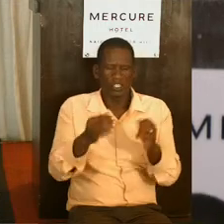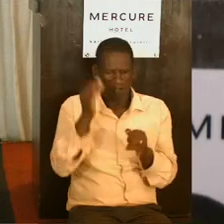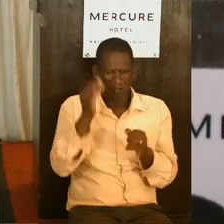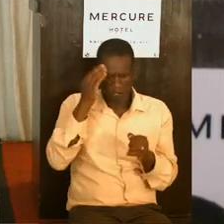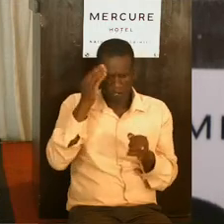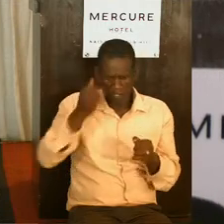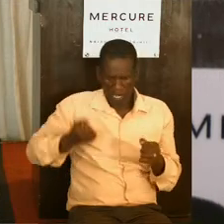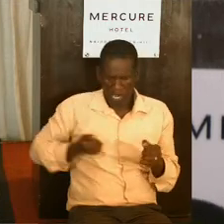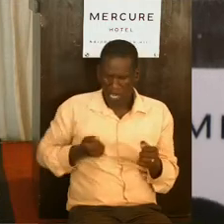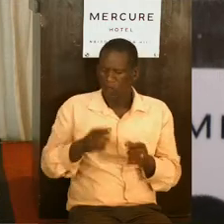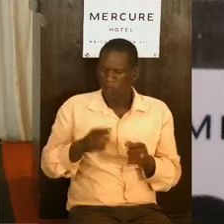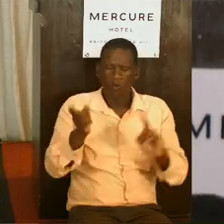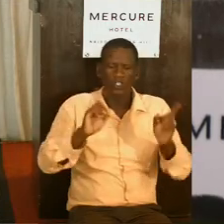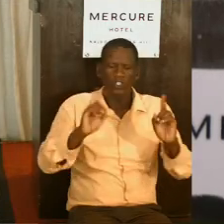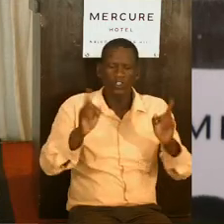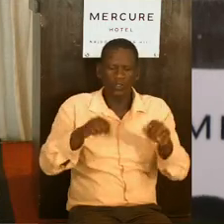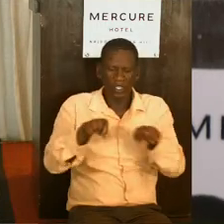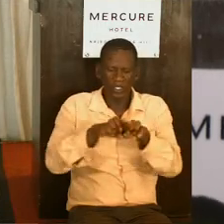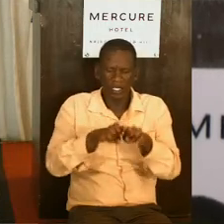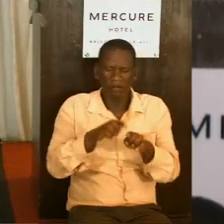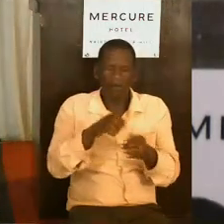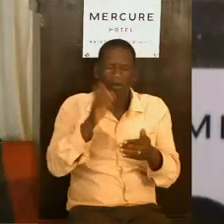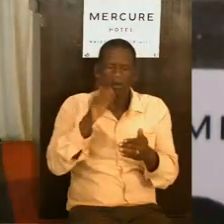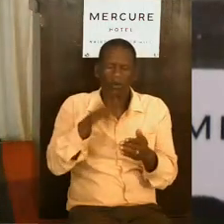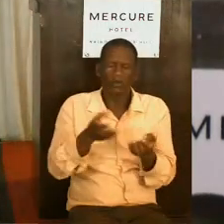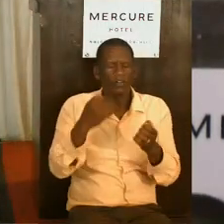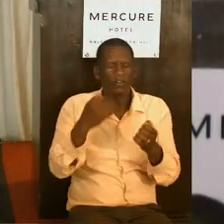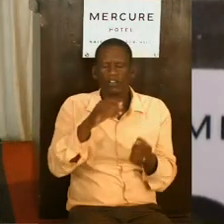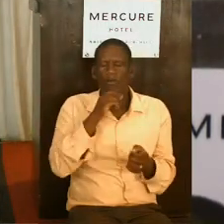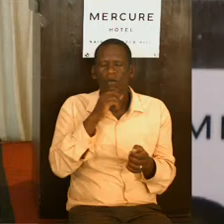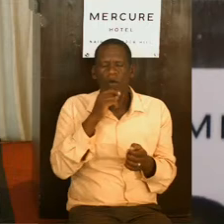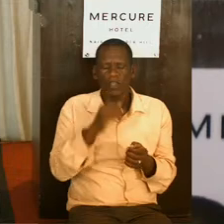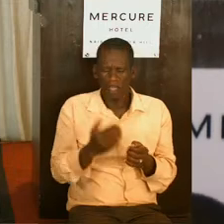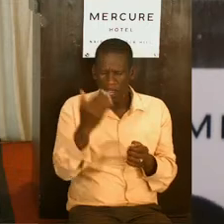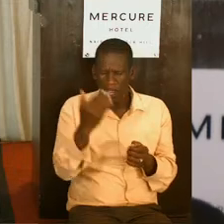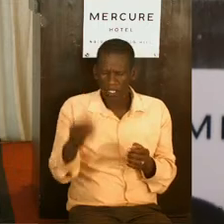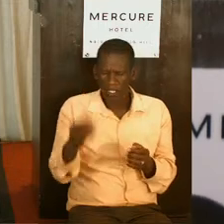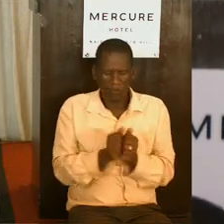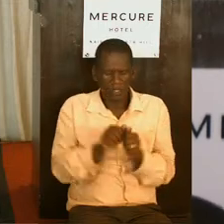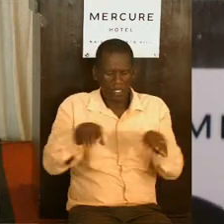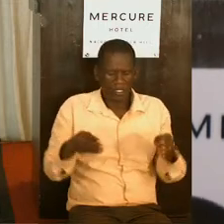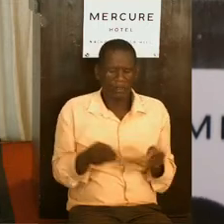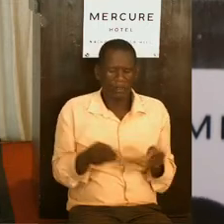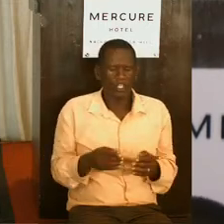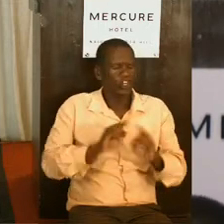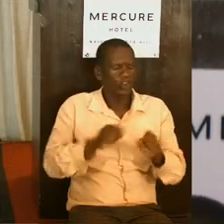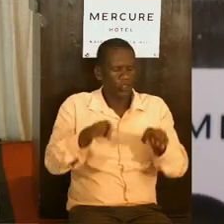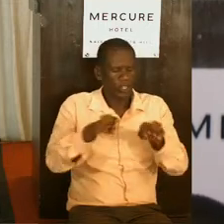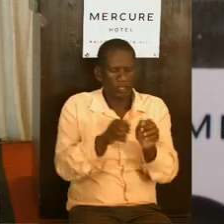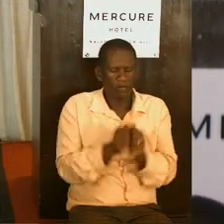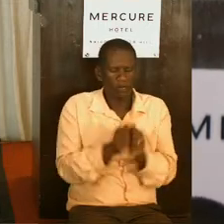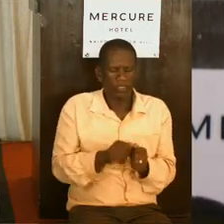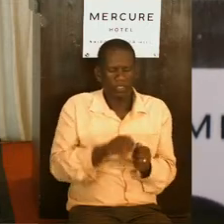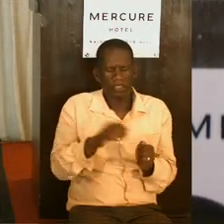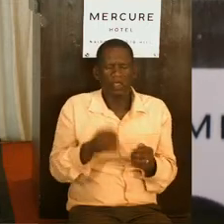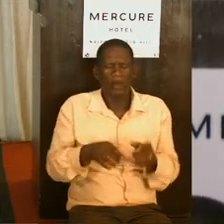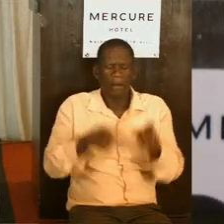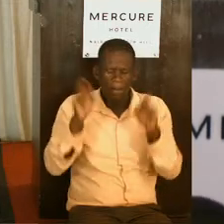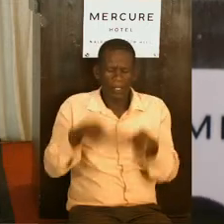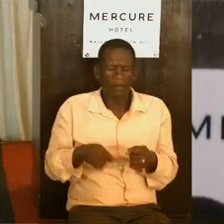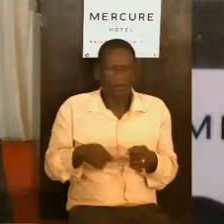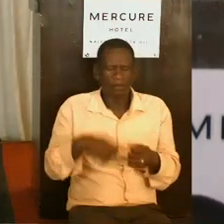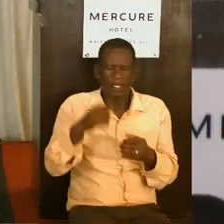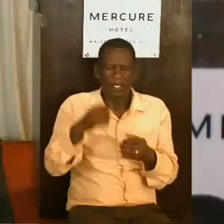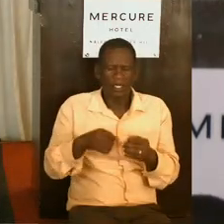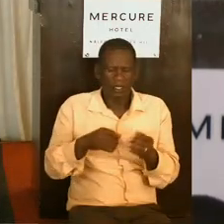educate a girl is not necessarily the same that you require for a boy a child with disability is not the same as the soul which must be